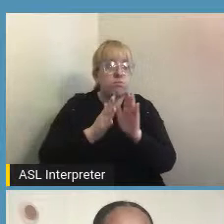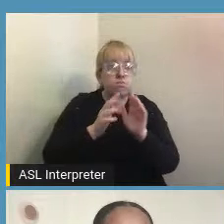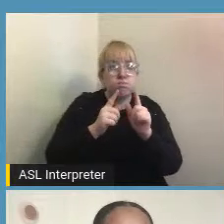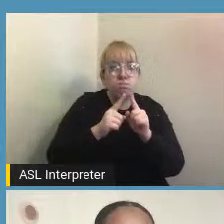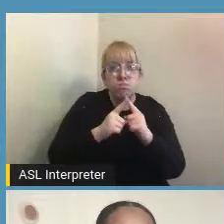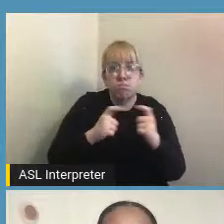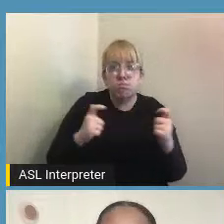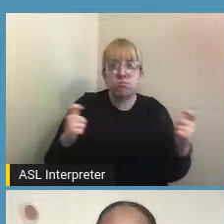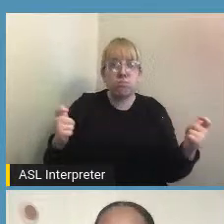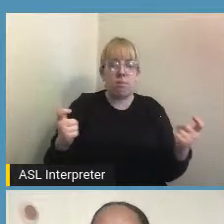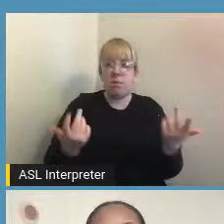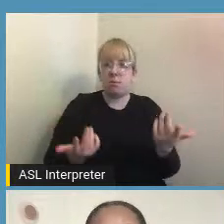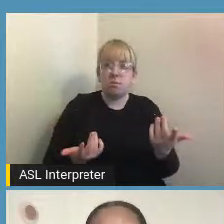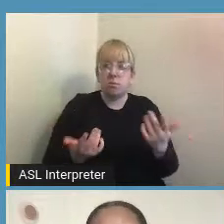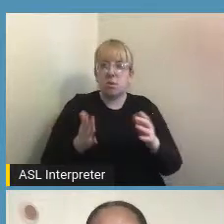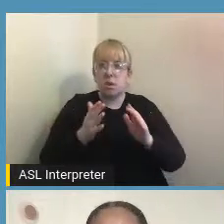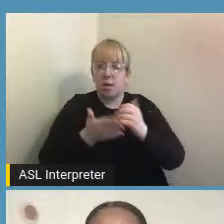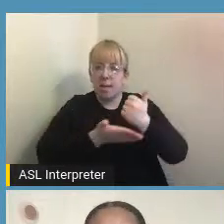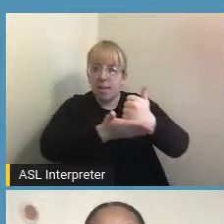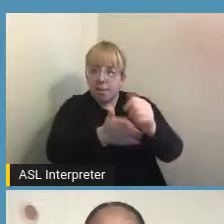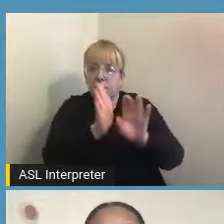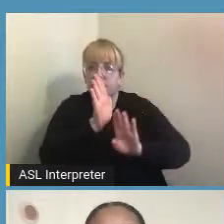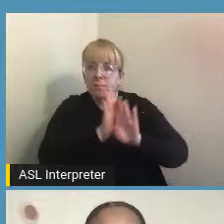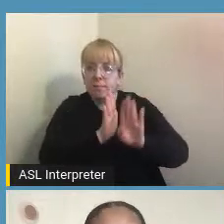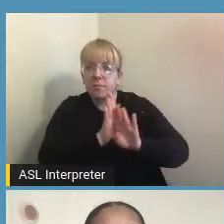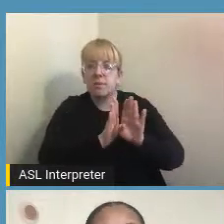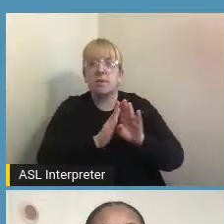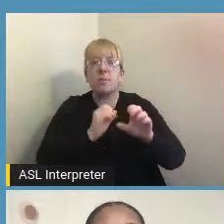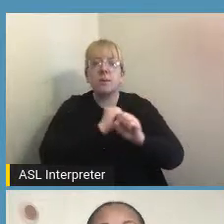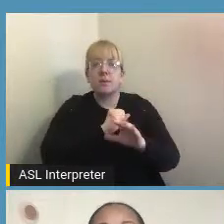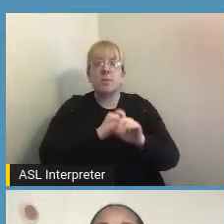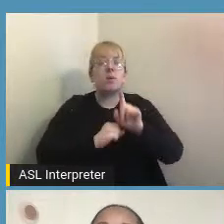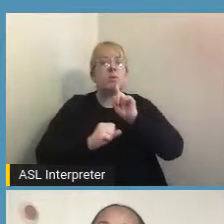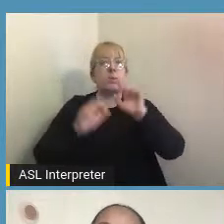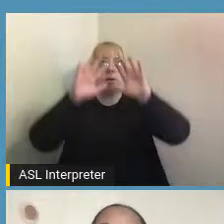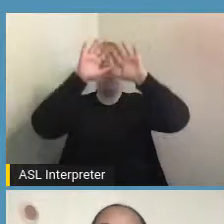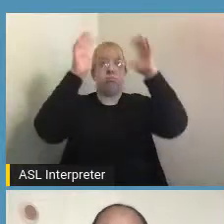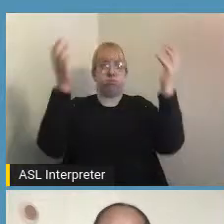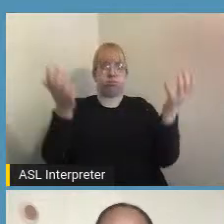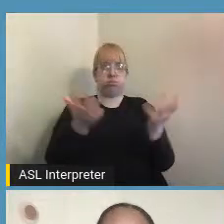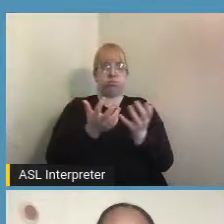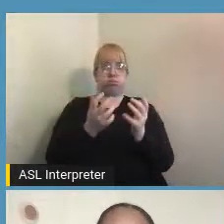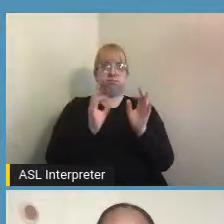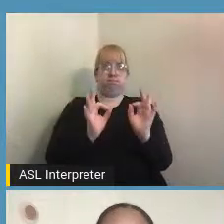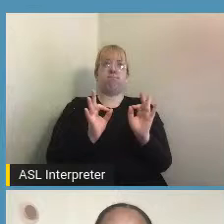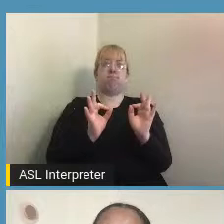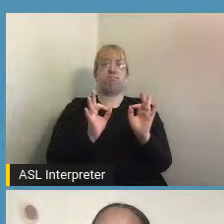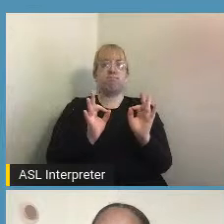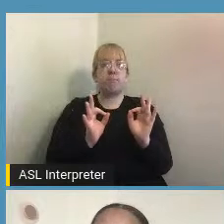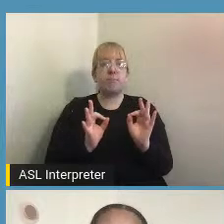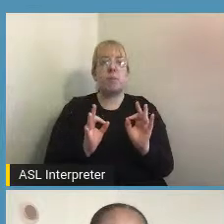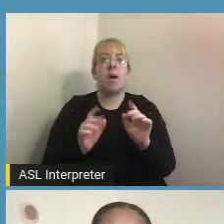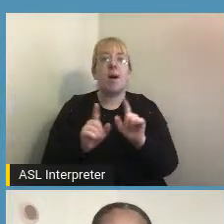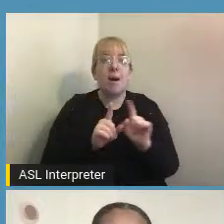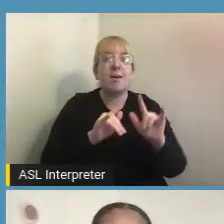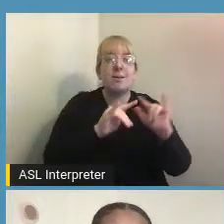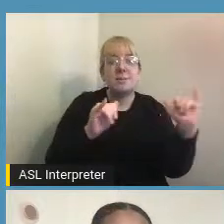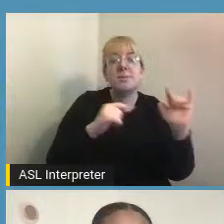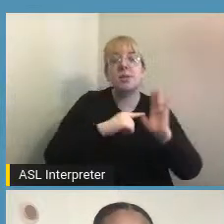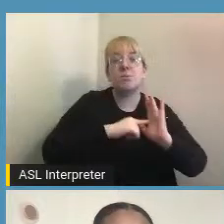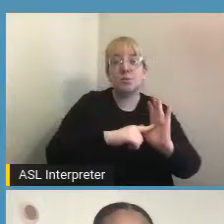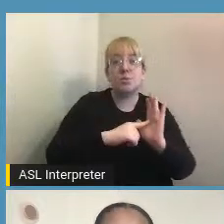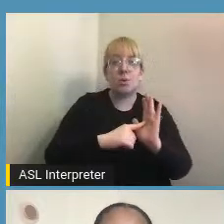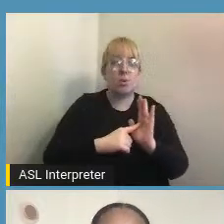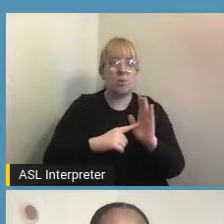a campaign that is well thought out and well rounded, but also showcase all of the things that you have to